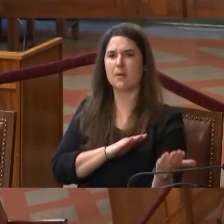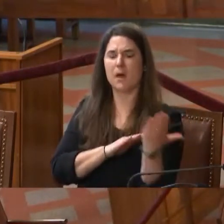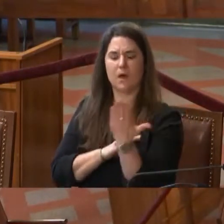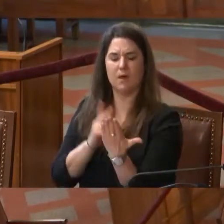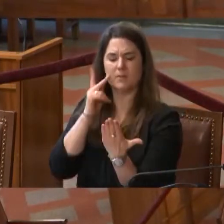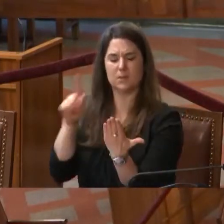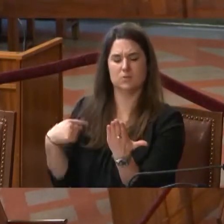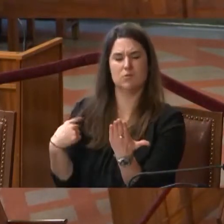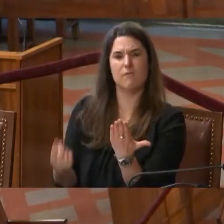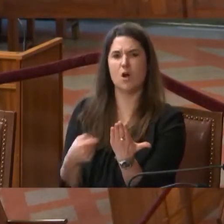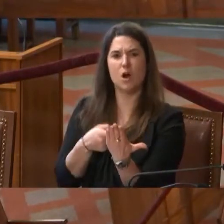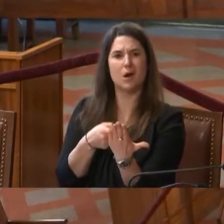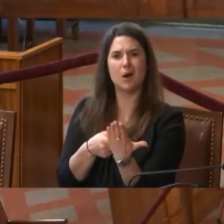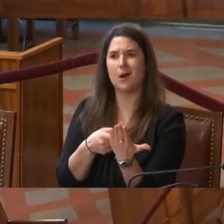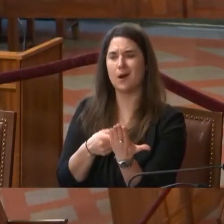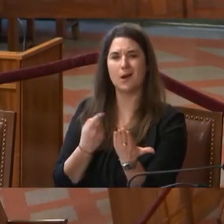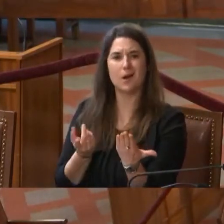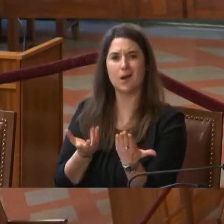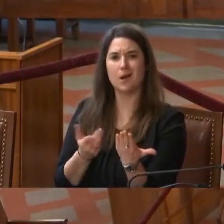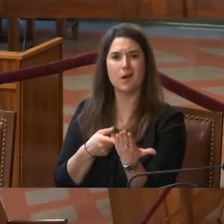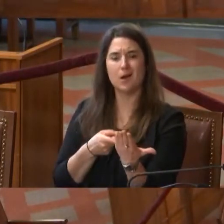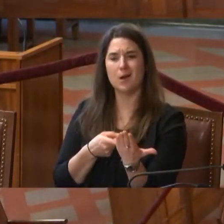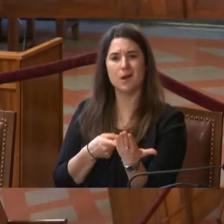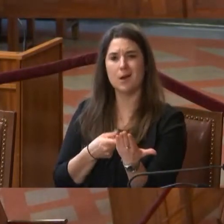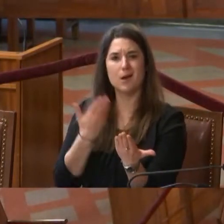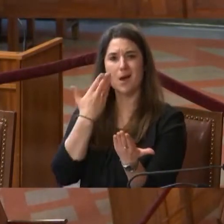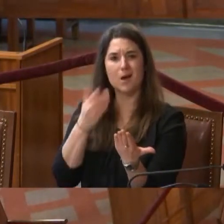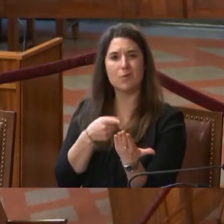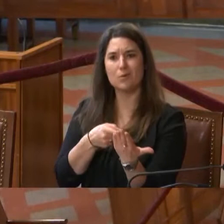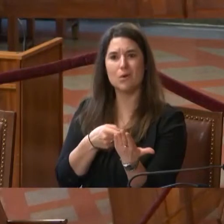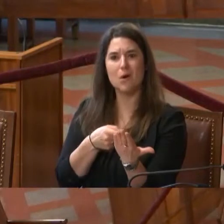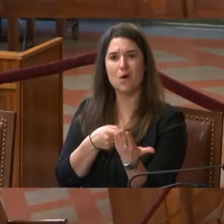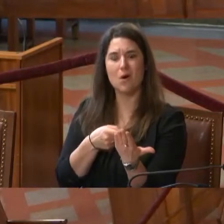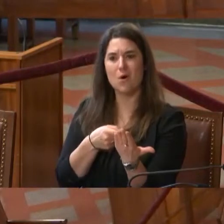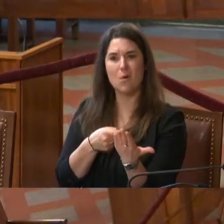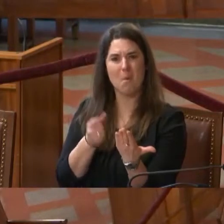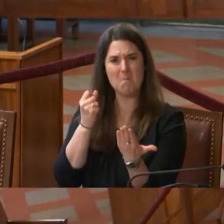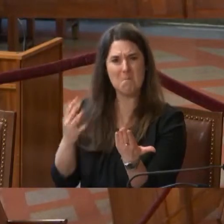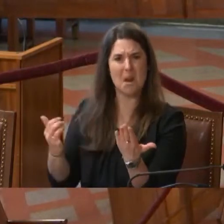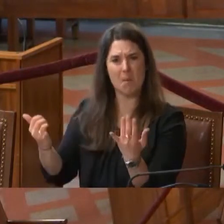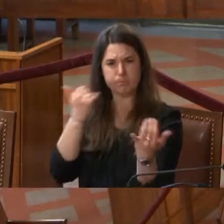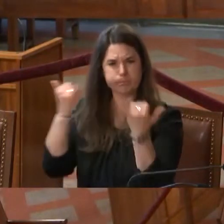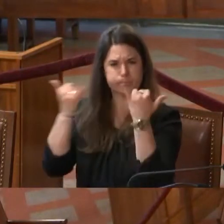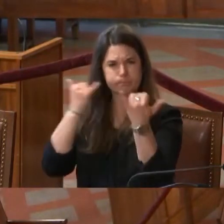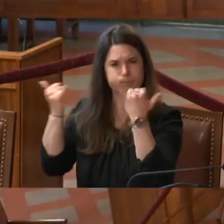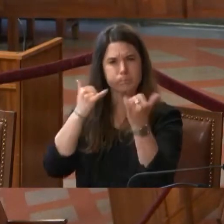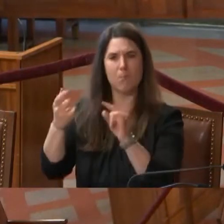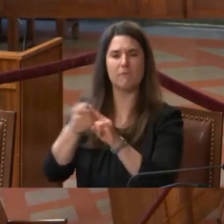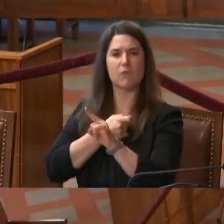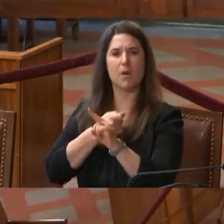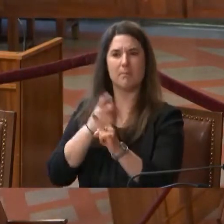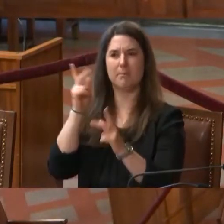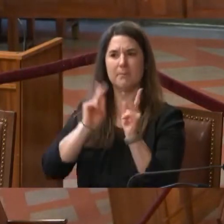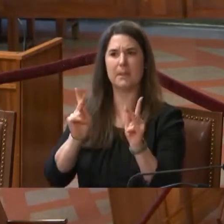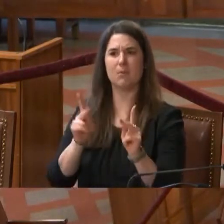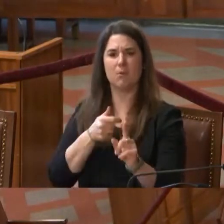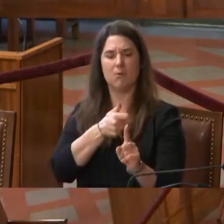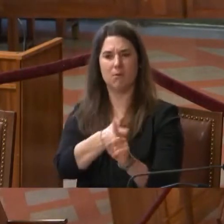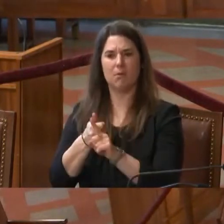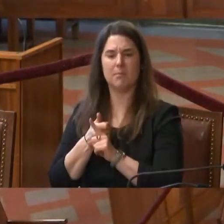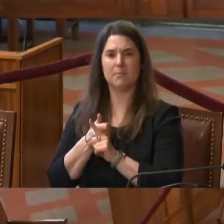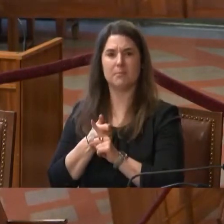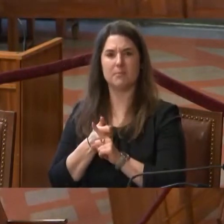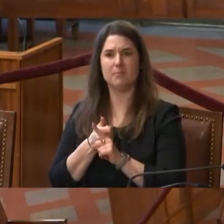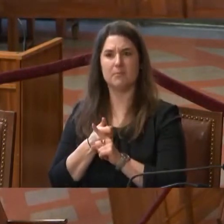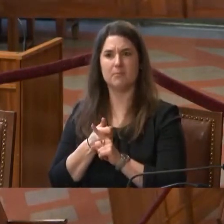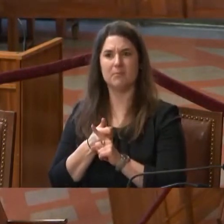far. You know, I couldn't tell you the onslaught of phone calls I got from people who were